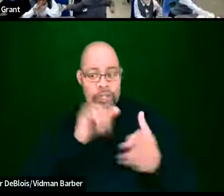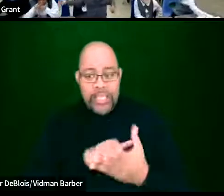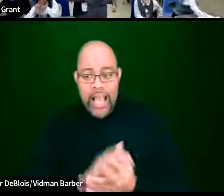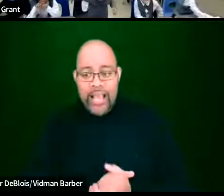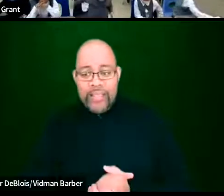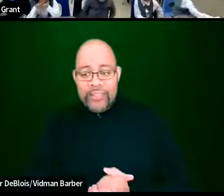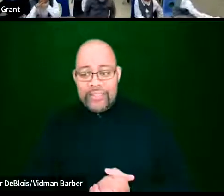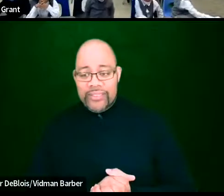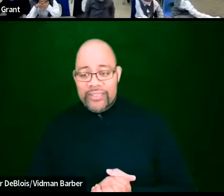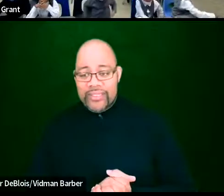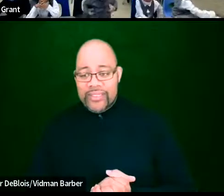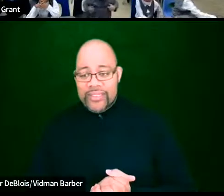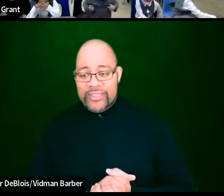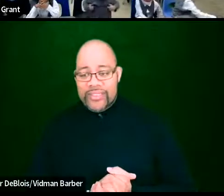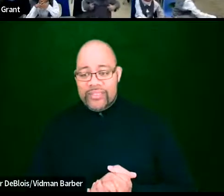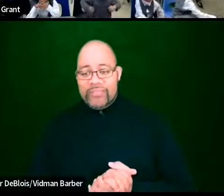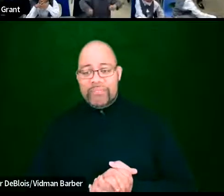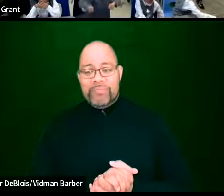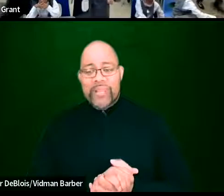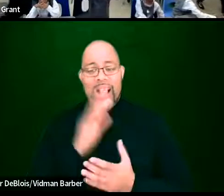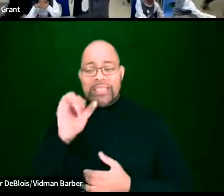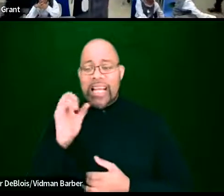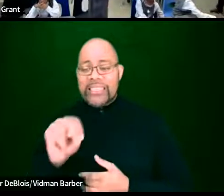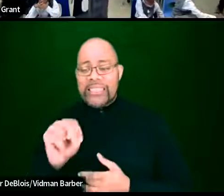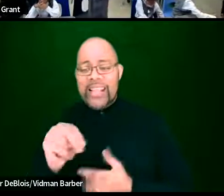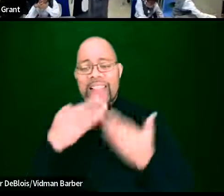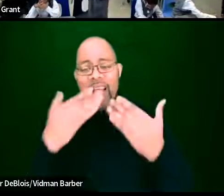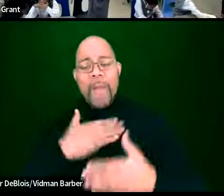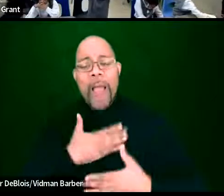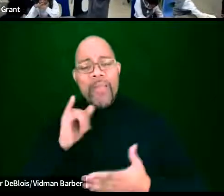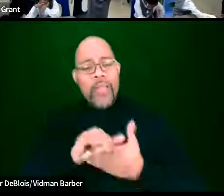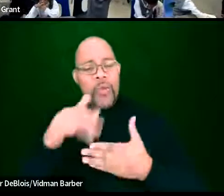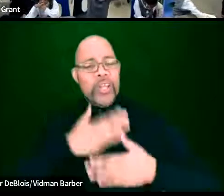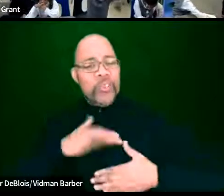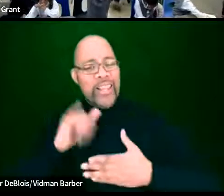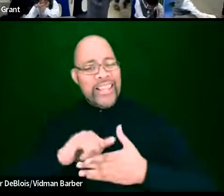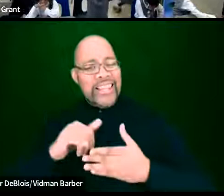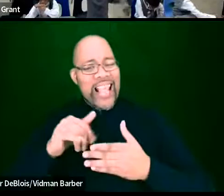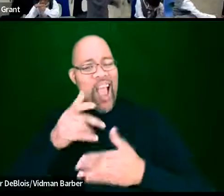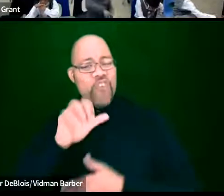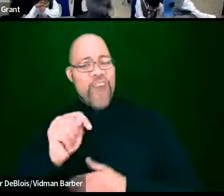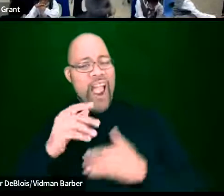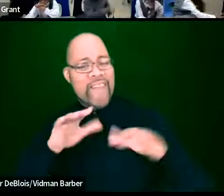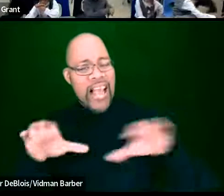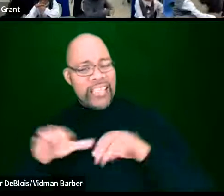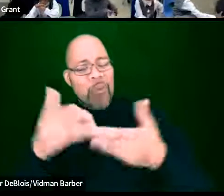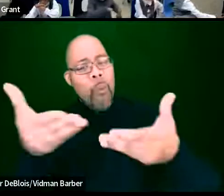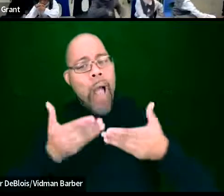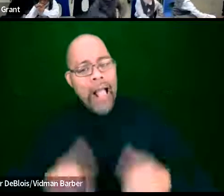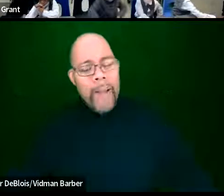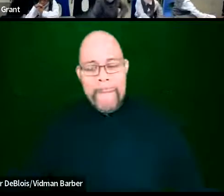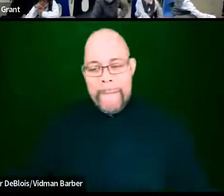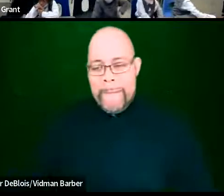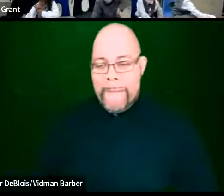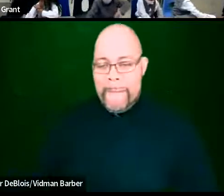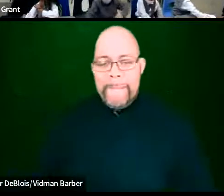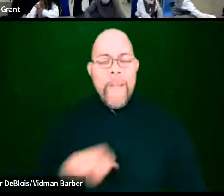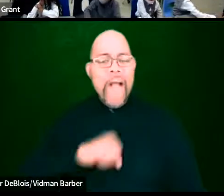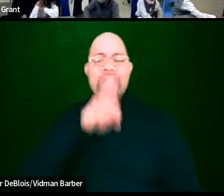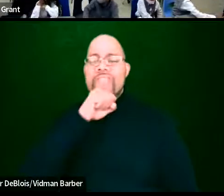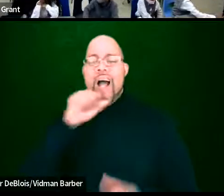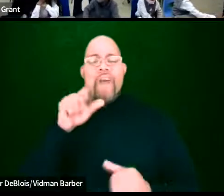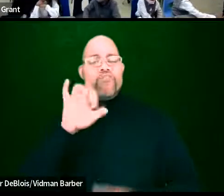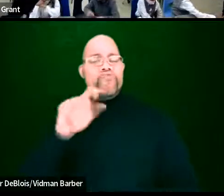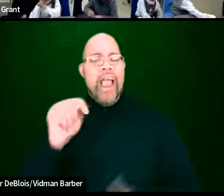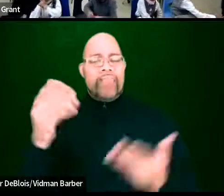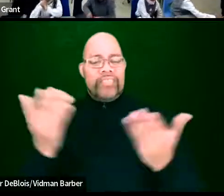bag like this. Mhm. Hello, Stanton. Thank you. I'm so happy that you're enjoying this craft activity. Welcome. We love crafts over